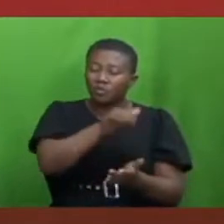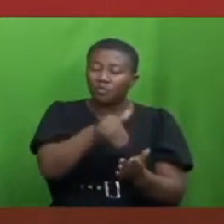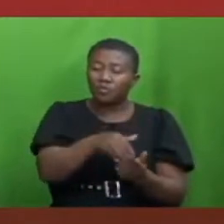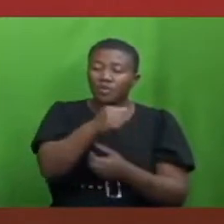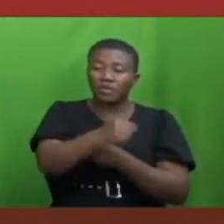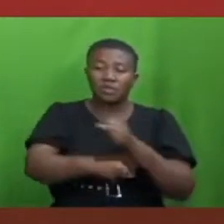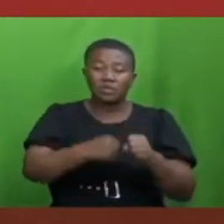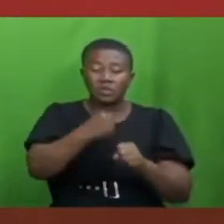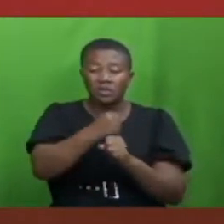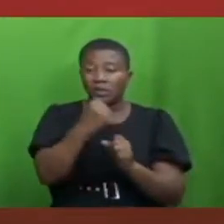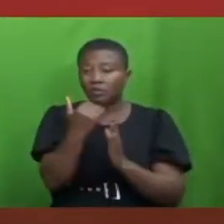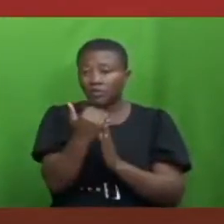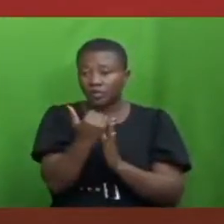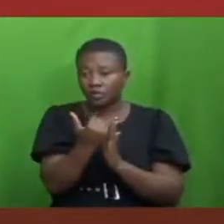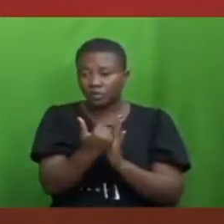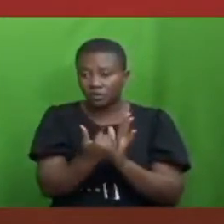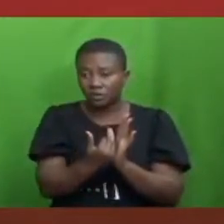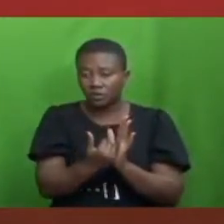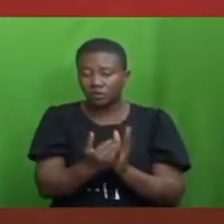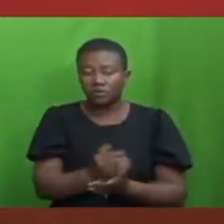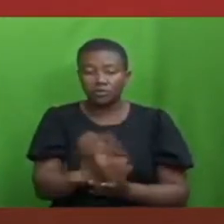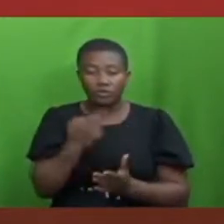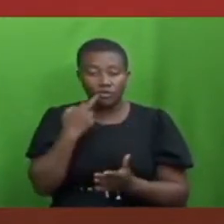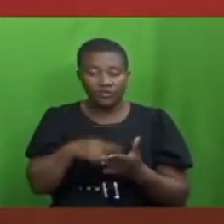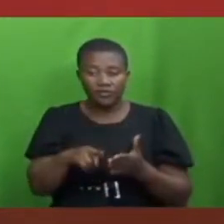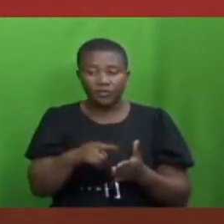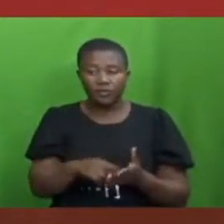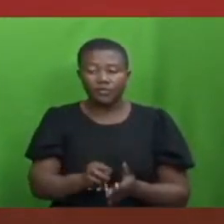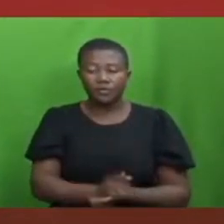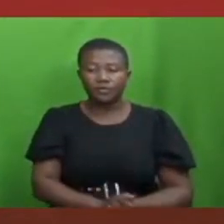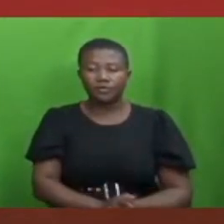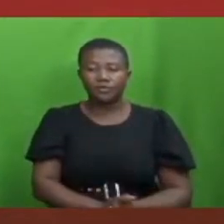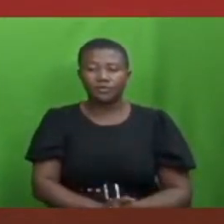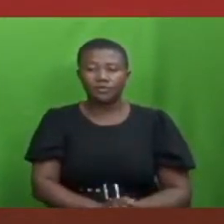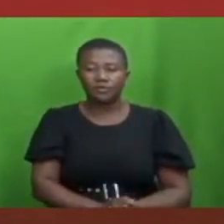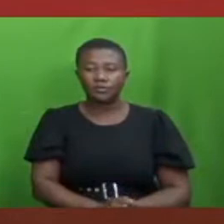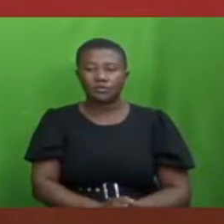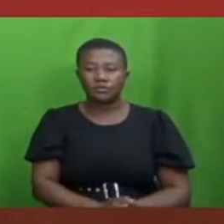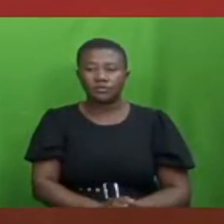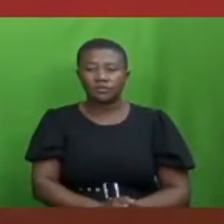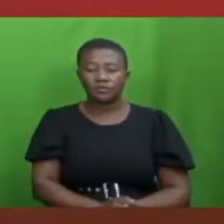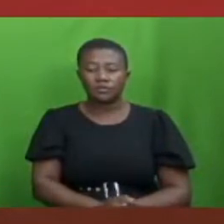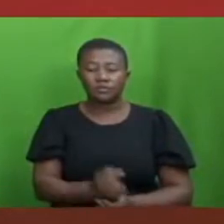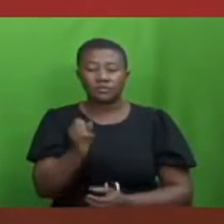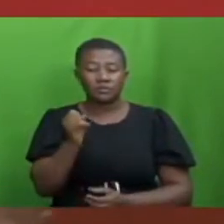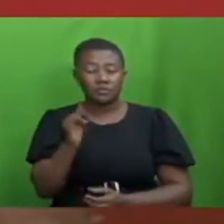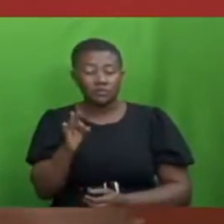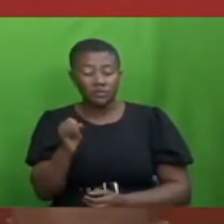tomorrow and tomorrow next, to make comments on the media